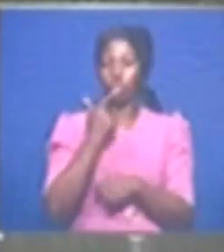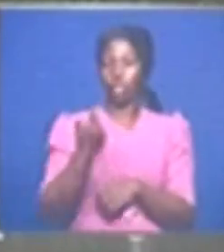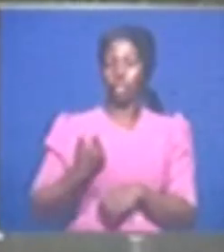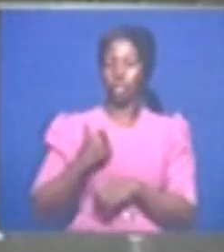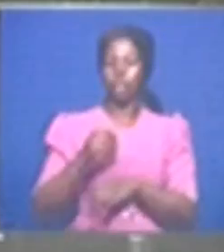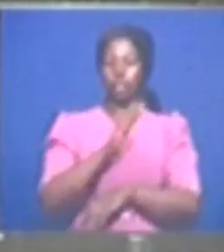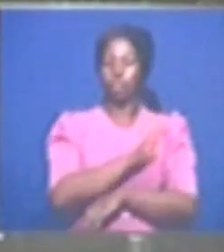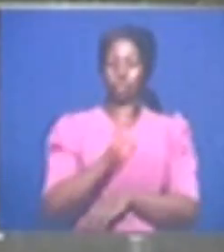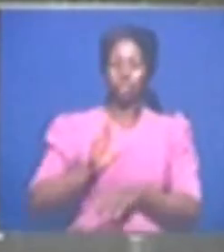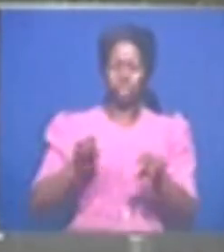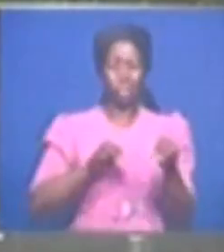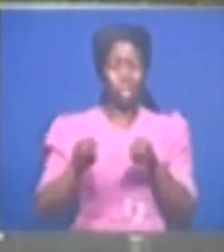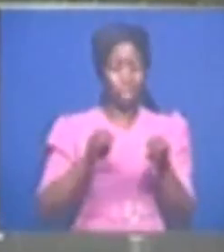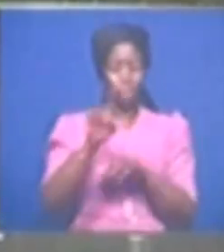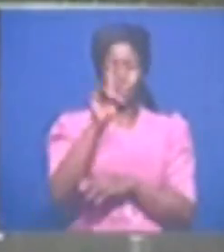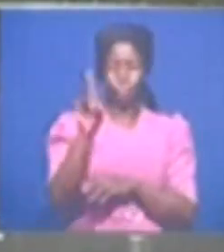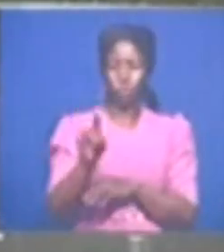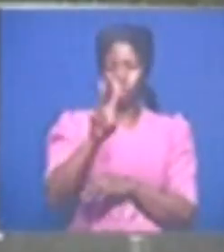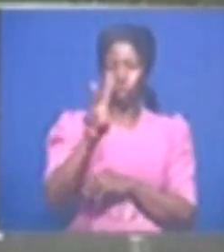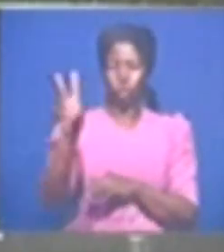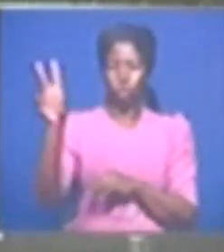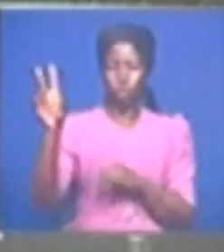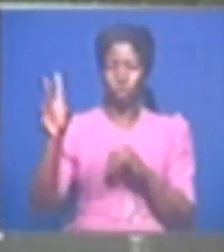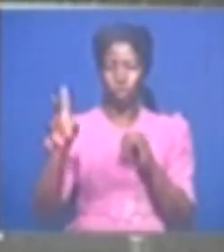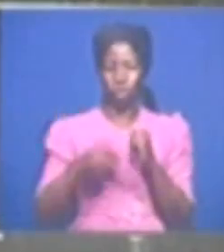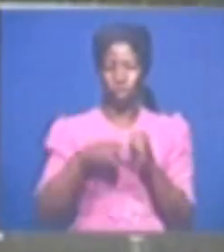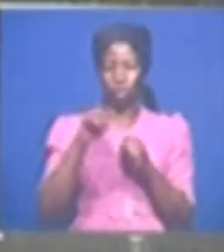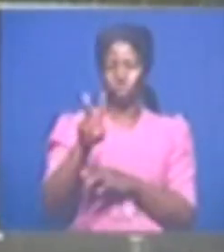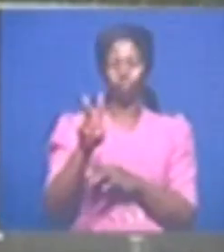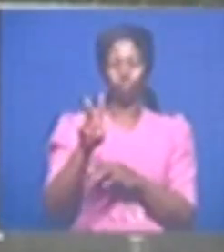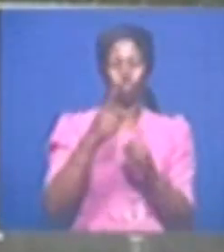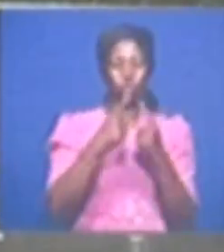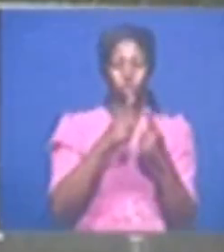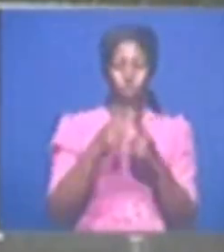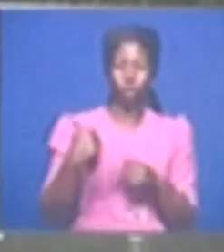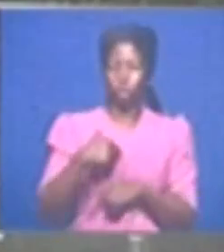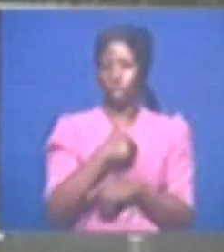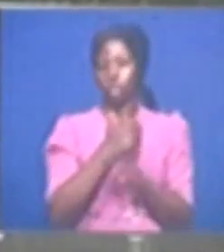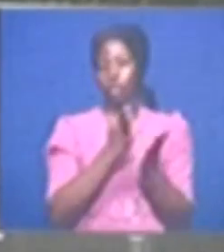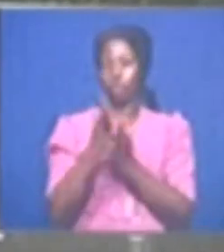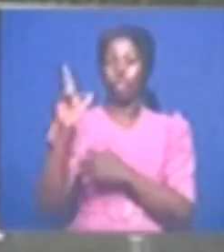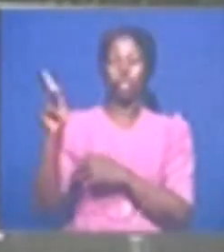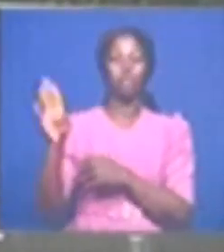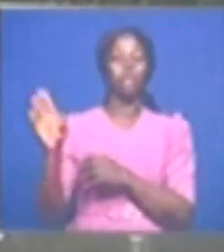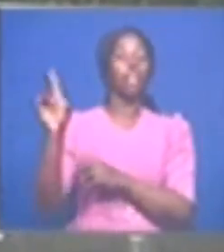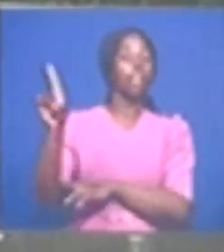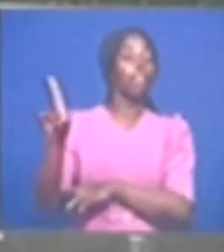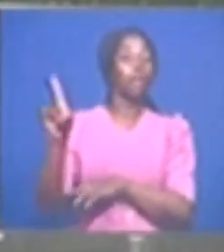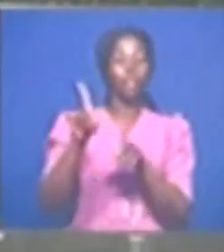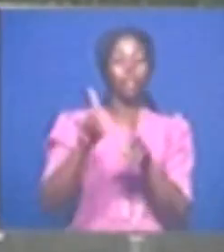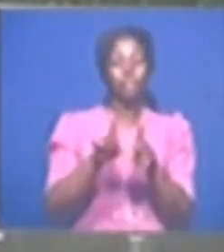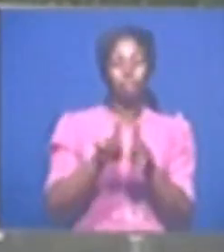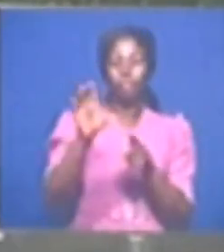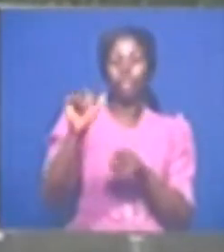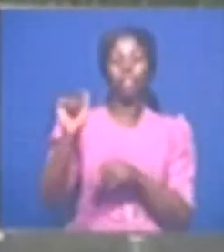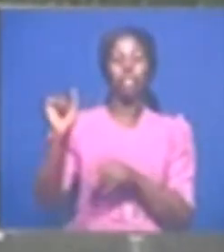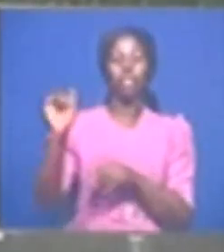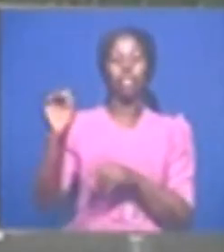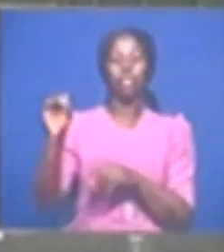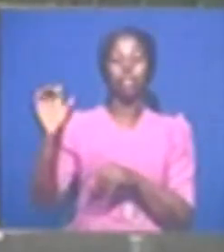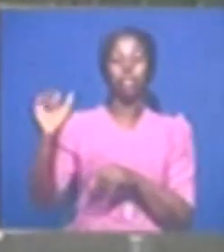is the SMS line to send me your feedback. You can also talk to me at KBC Channel 1 at Kato Achenga. That is the